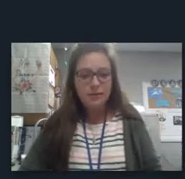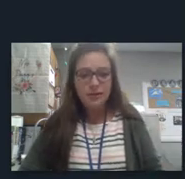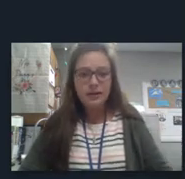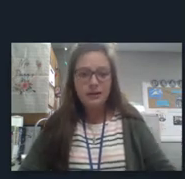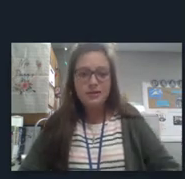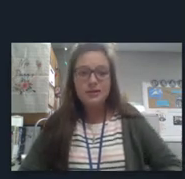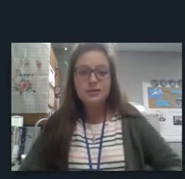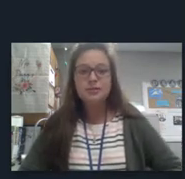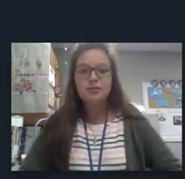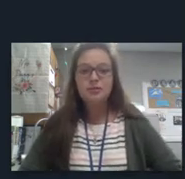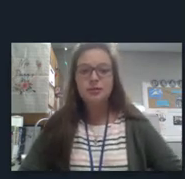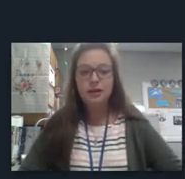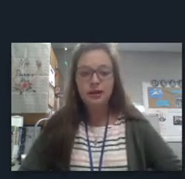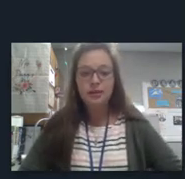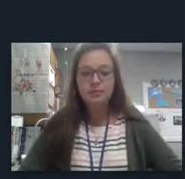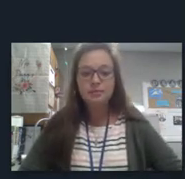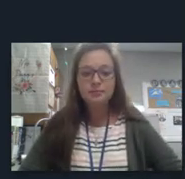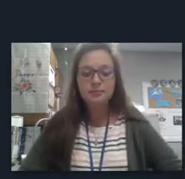very beginning of the sentence. So